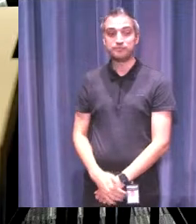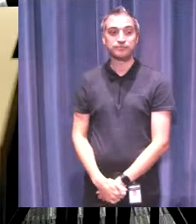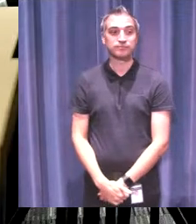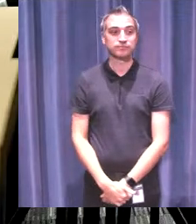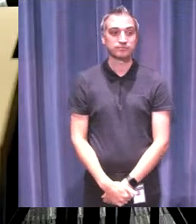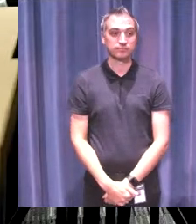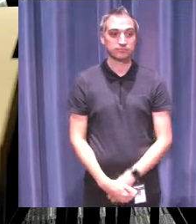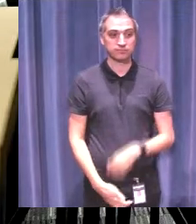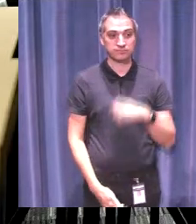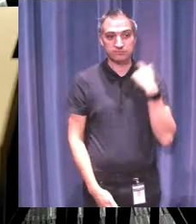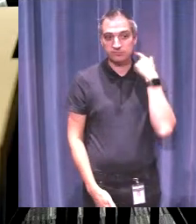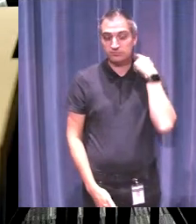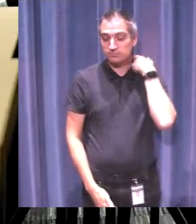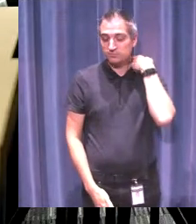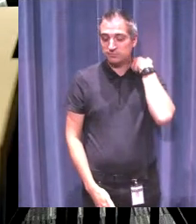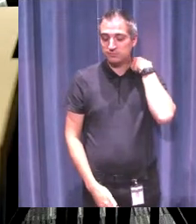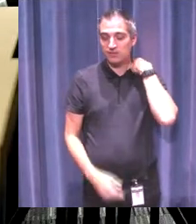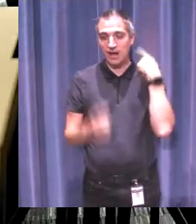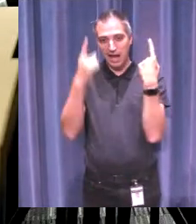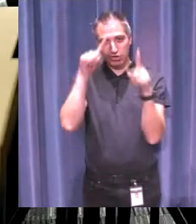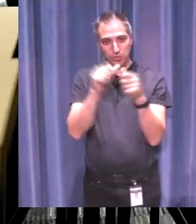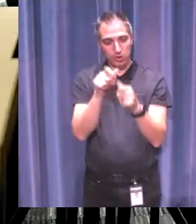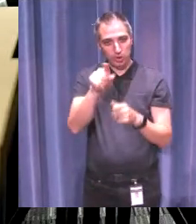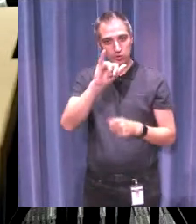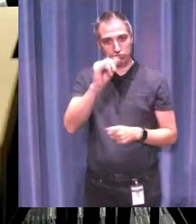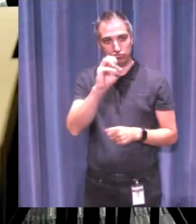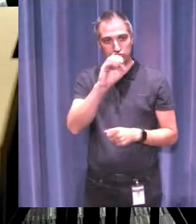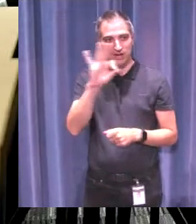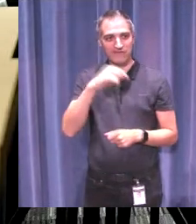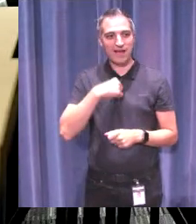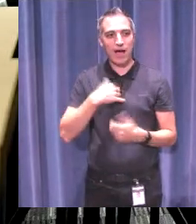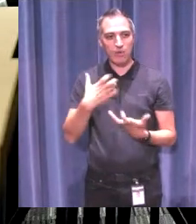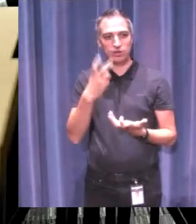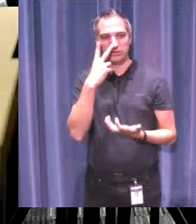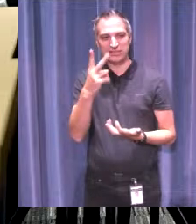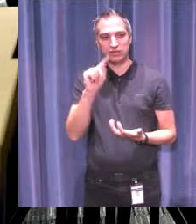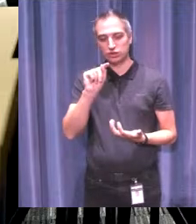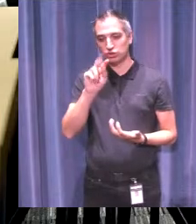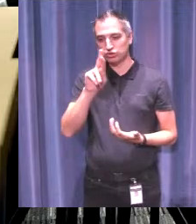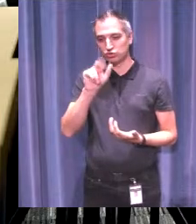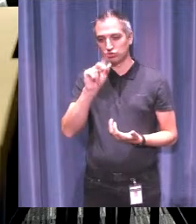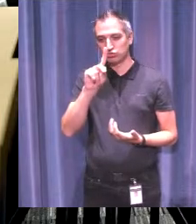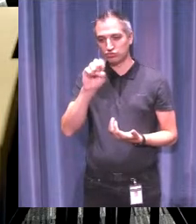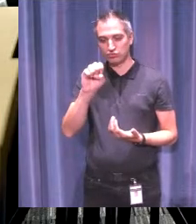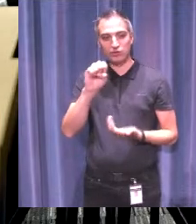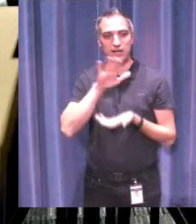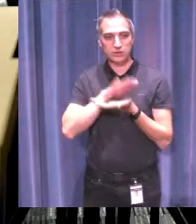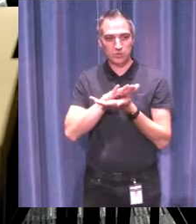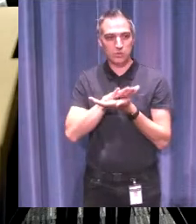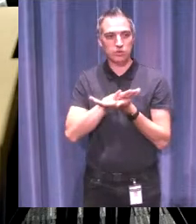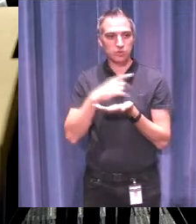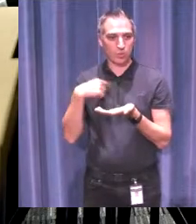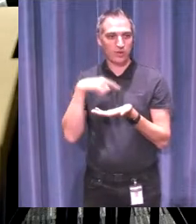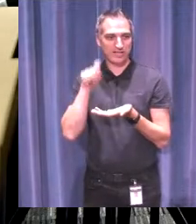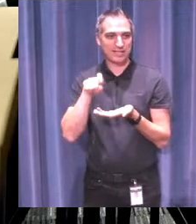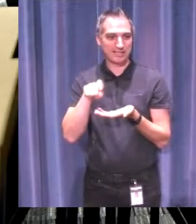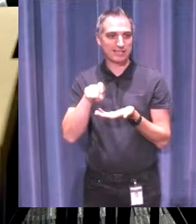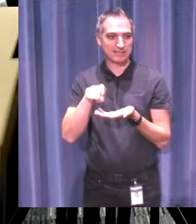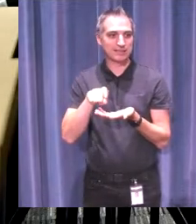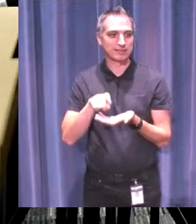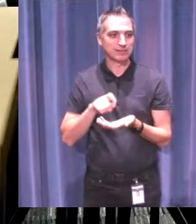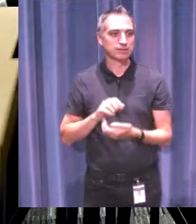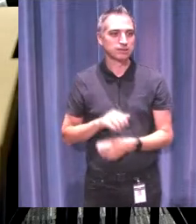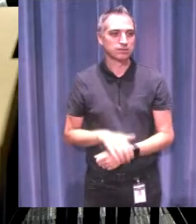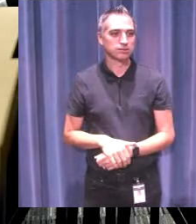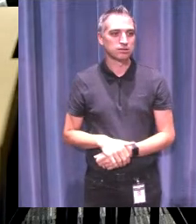Yeah, I agree with you, Jeff. I'd like to see the trade schools too. We need, yeah.